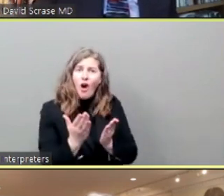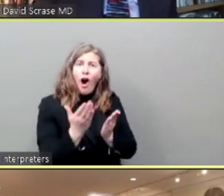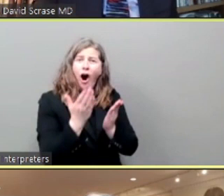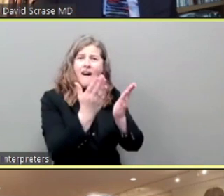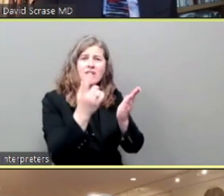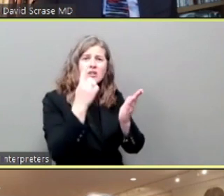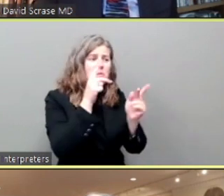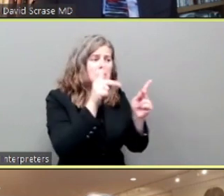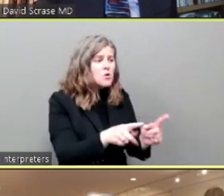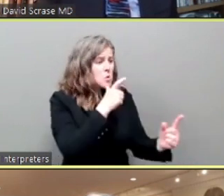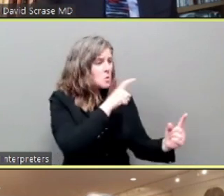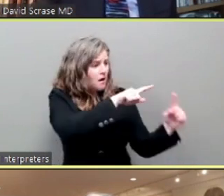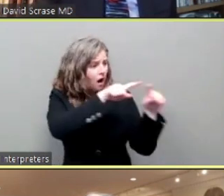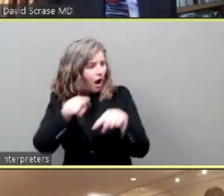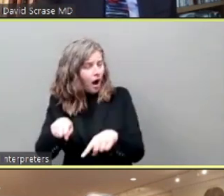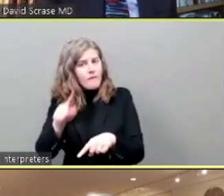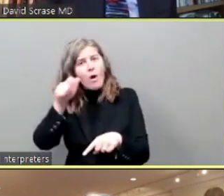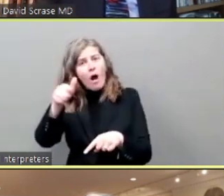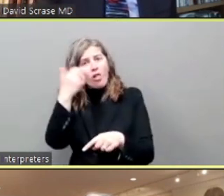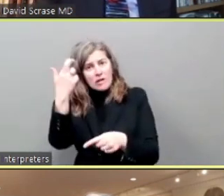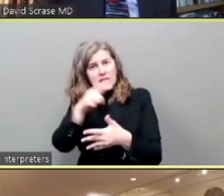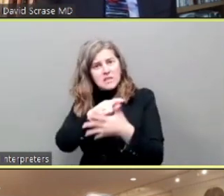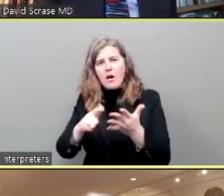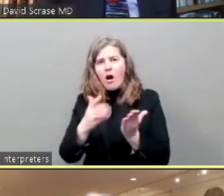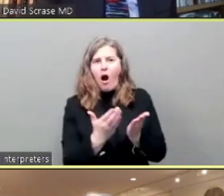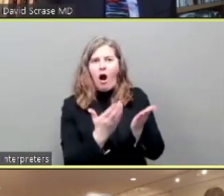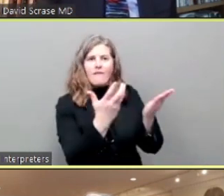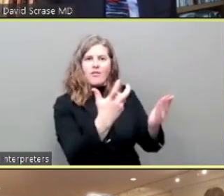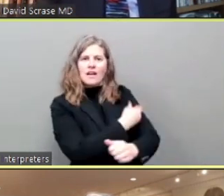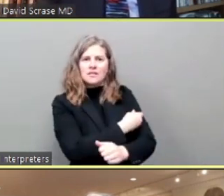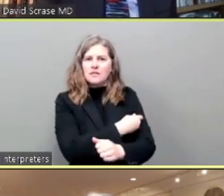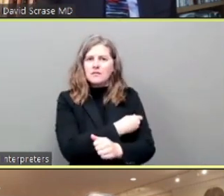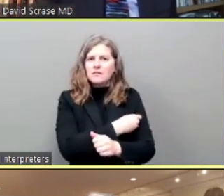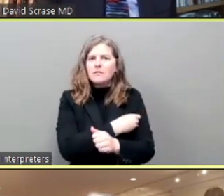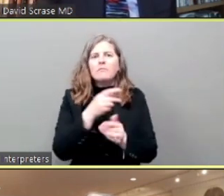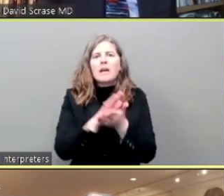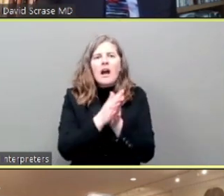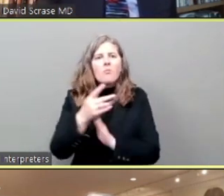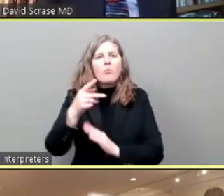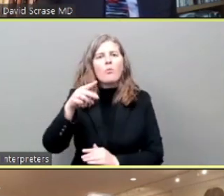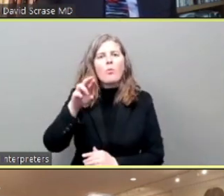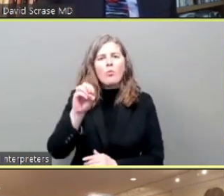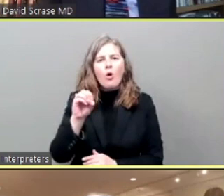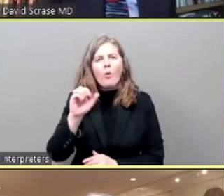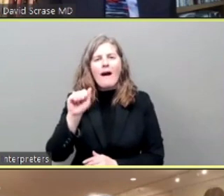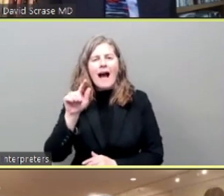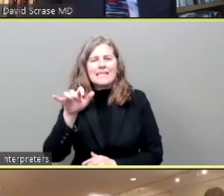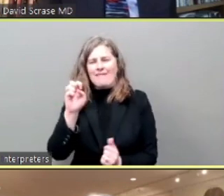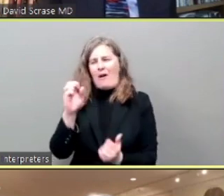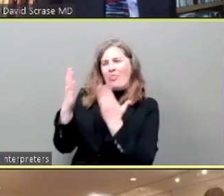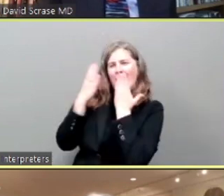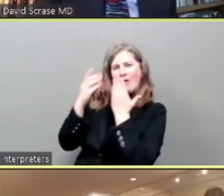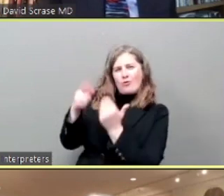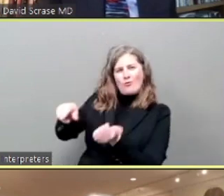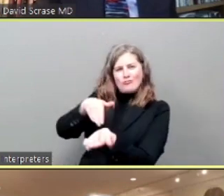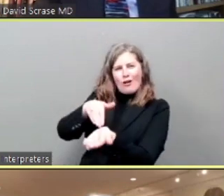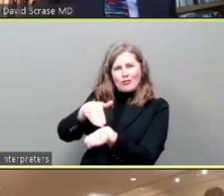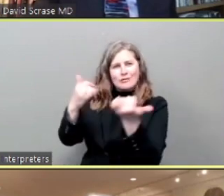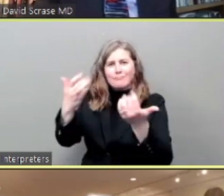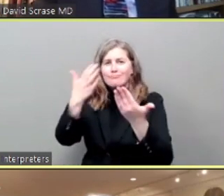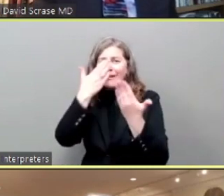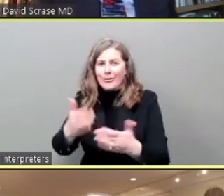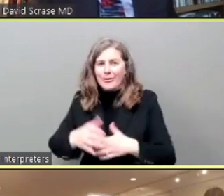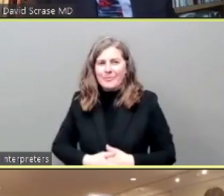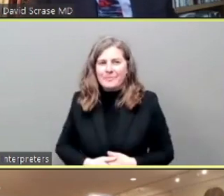who are visiting your facility for other reasons. So be very proactive, and I'm going to thank you in advance. Next slide,